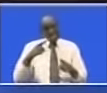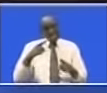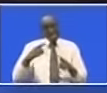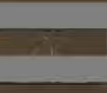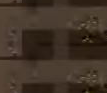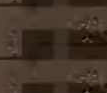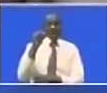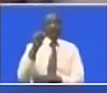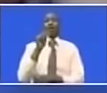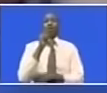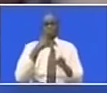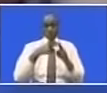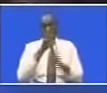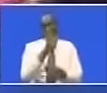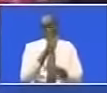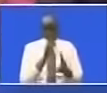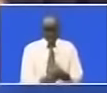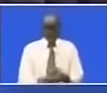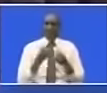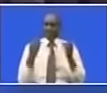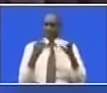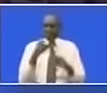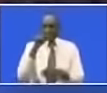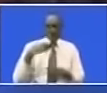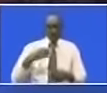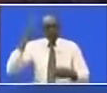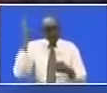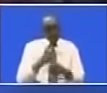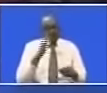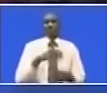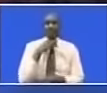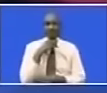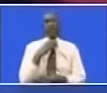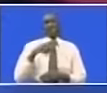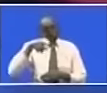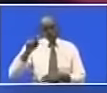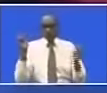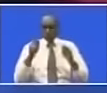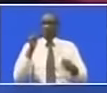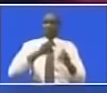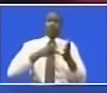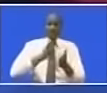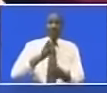Tanzania. Many of them were hacked to death. Witch doctors will pay as much as